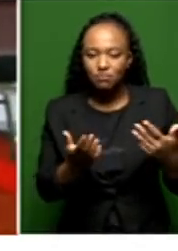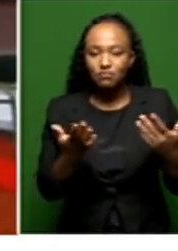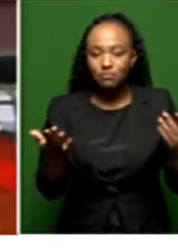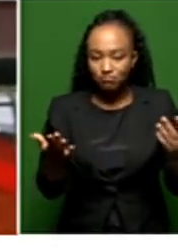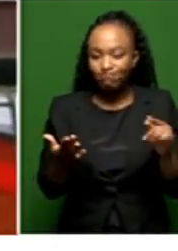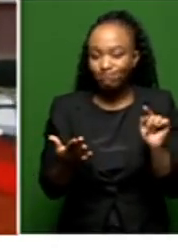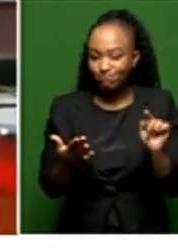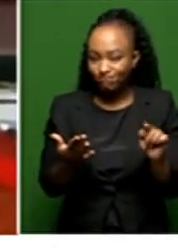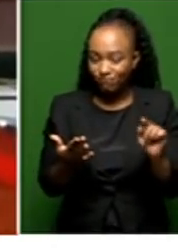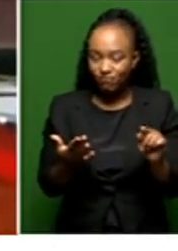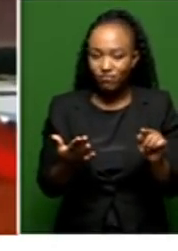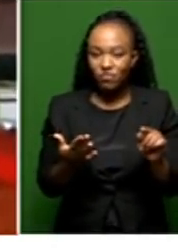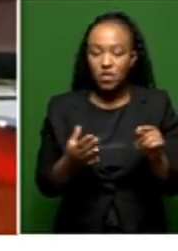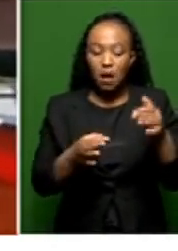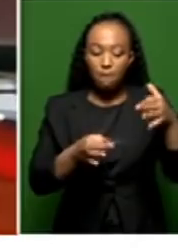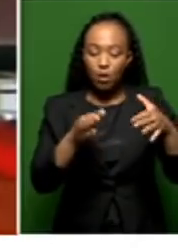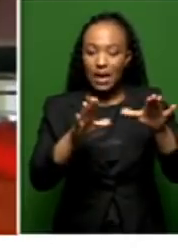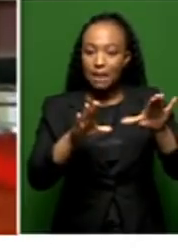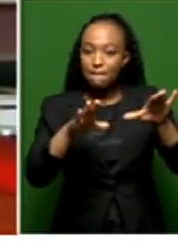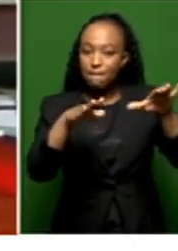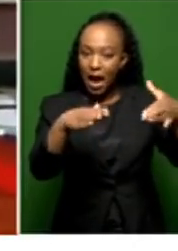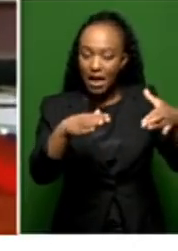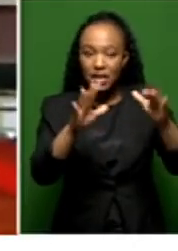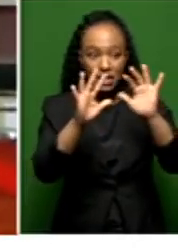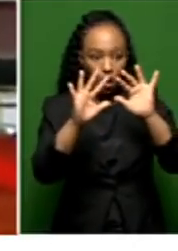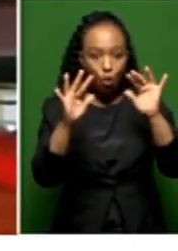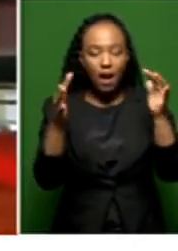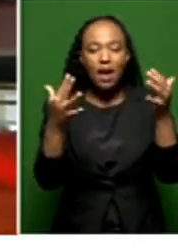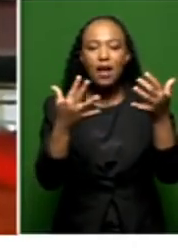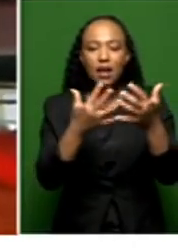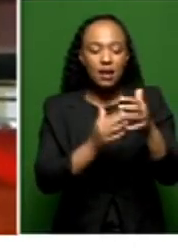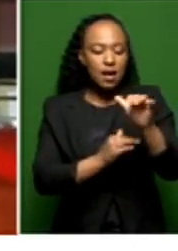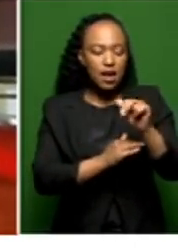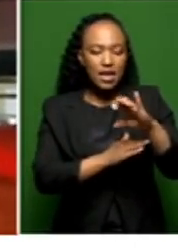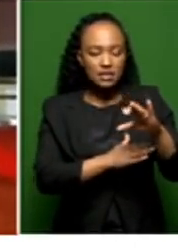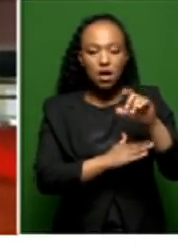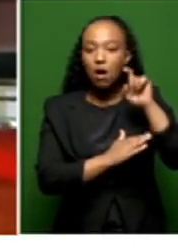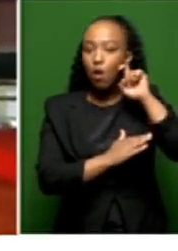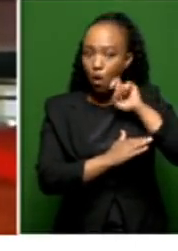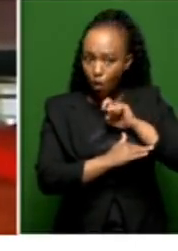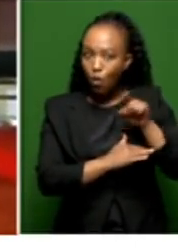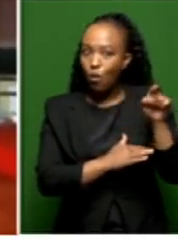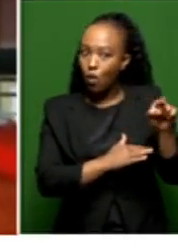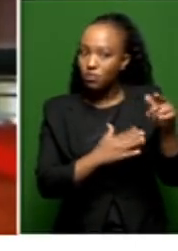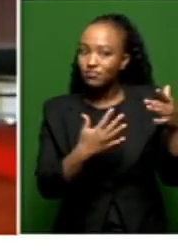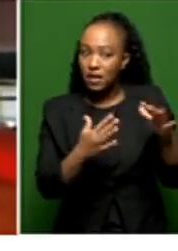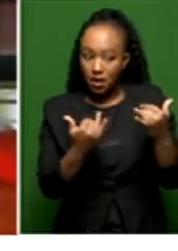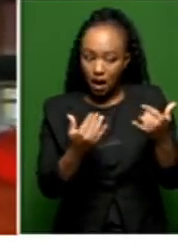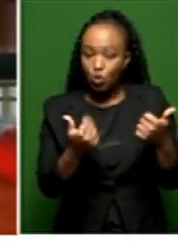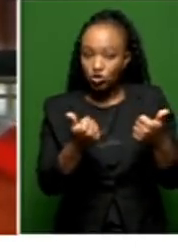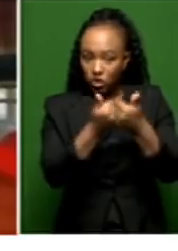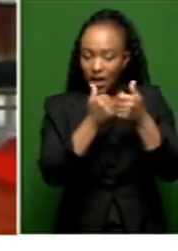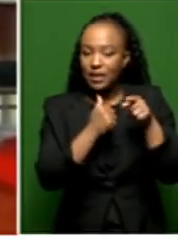also the oldest political party in the world, the African National Congress, really dealing with